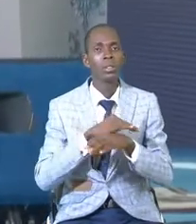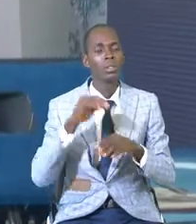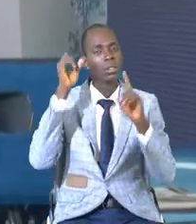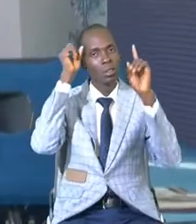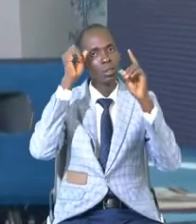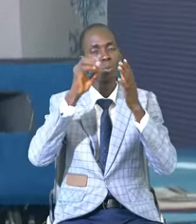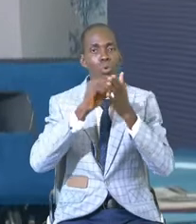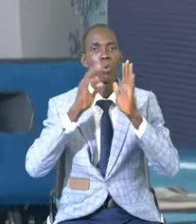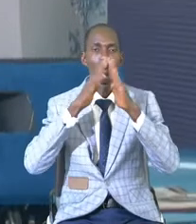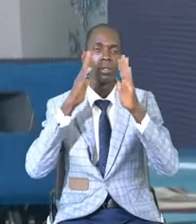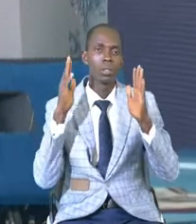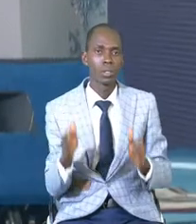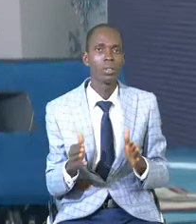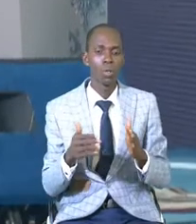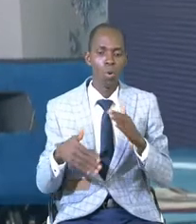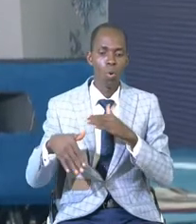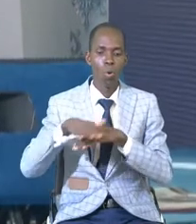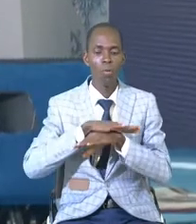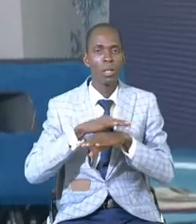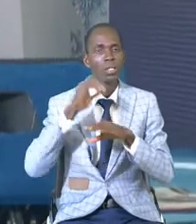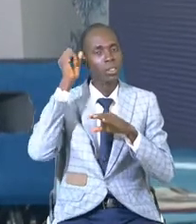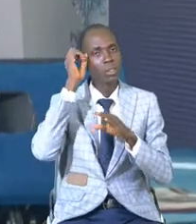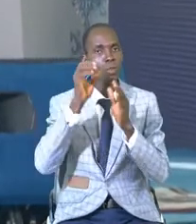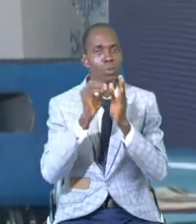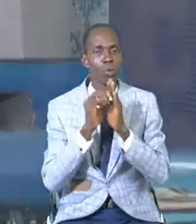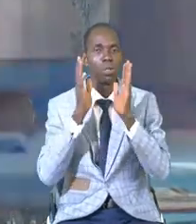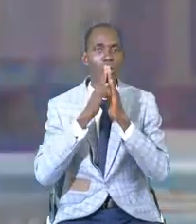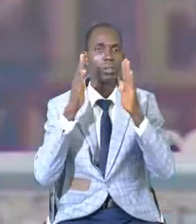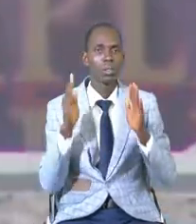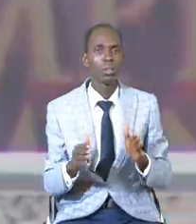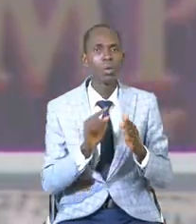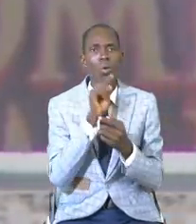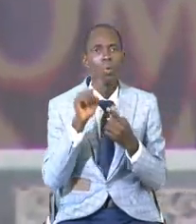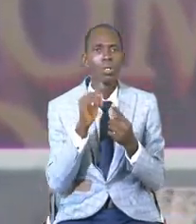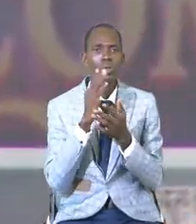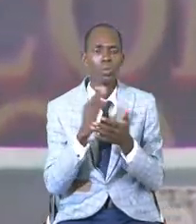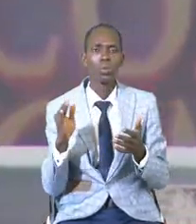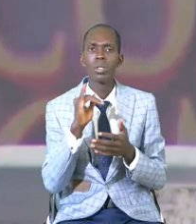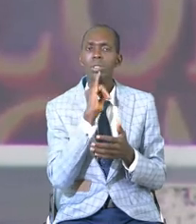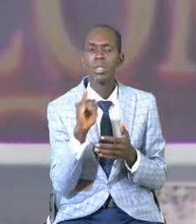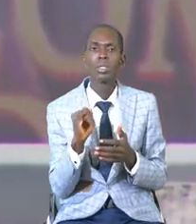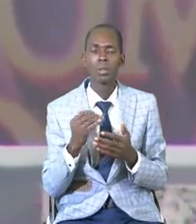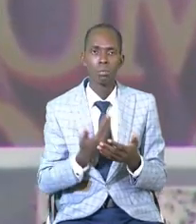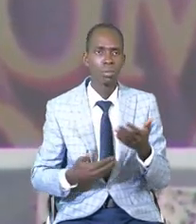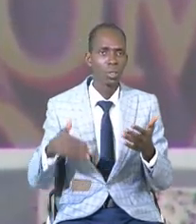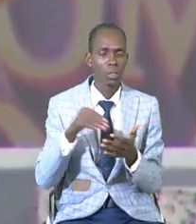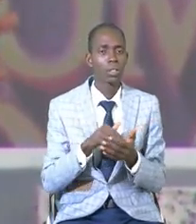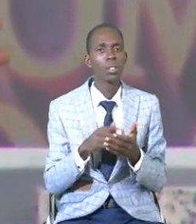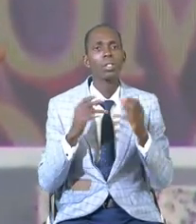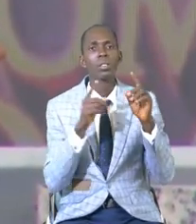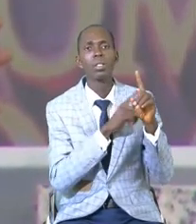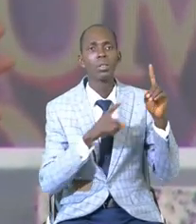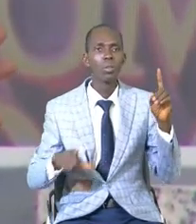house. Over his own house. When somebody is born again, the Lord is